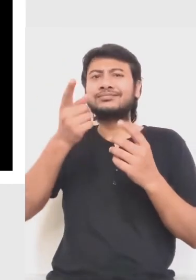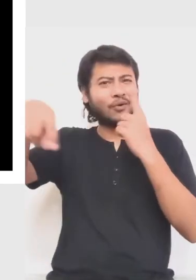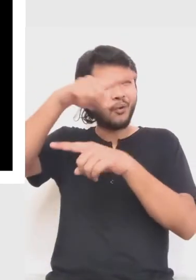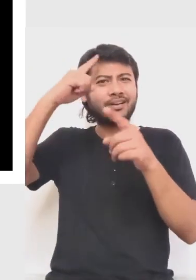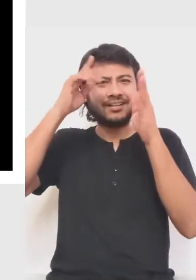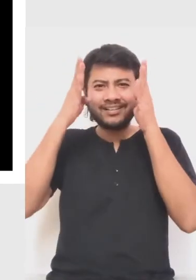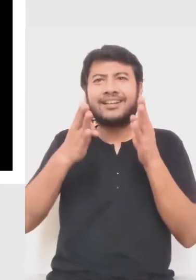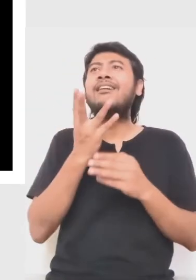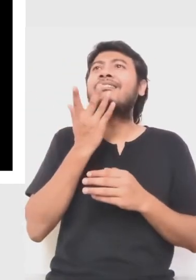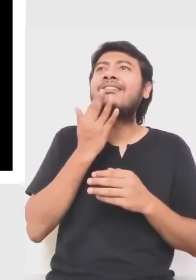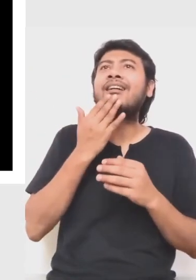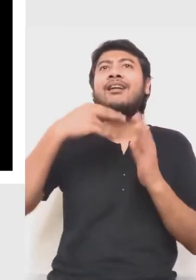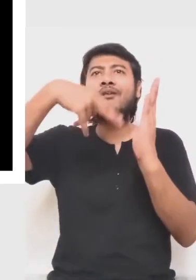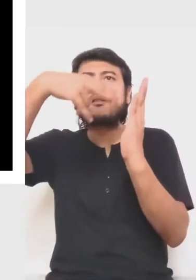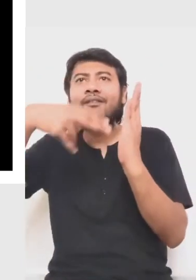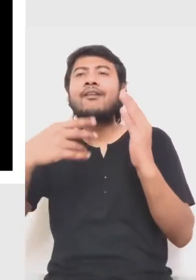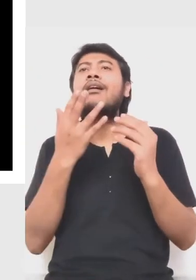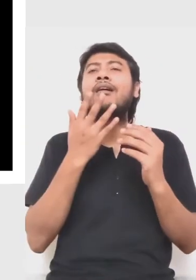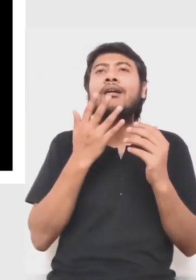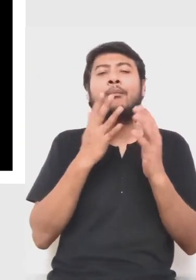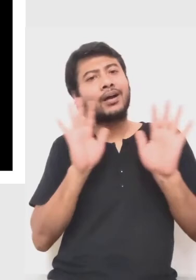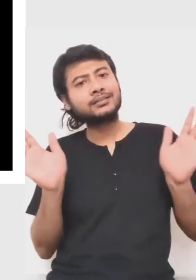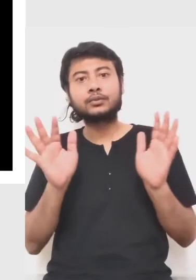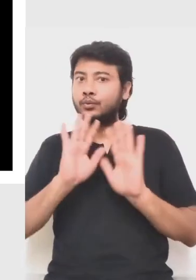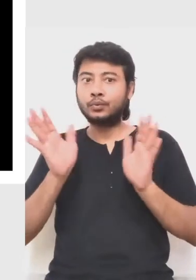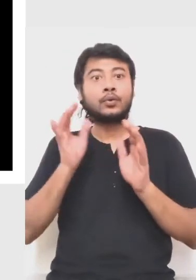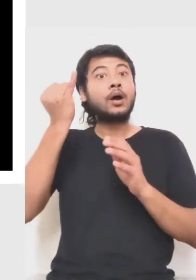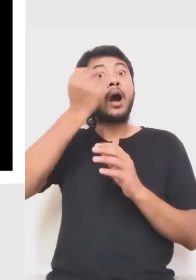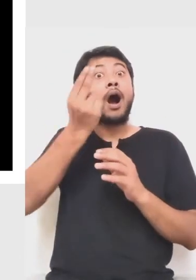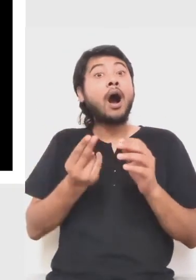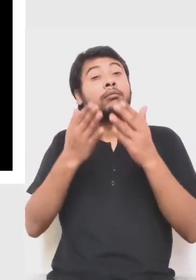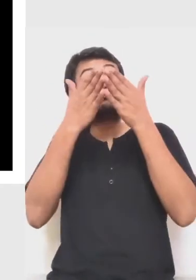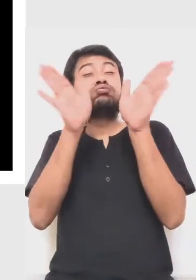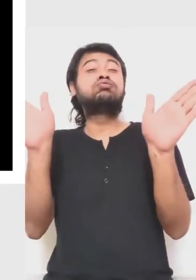that remains central to his practice even today.